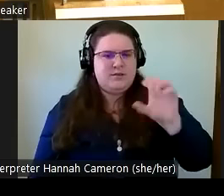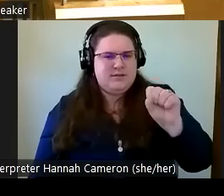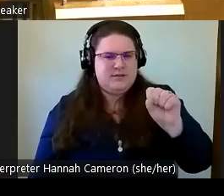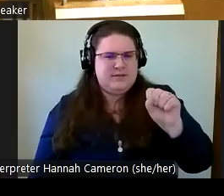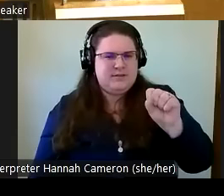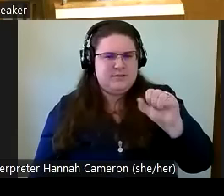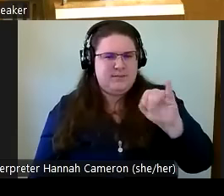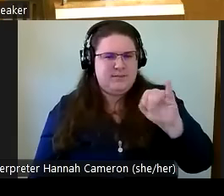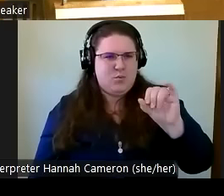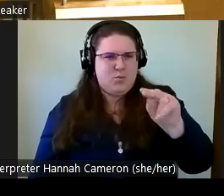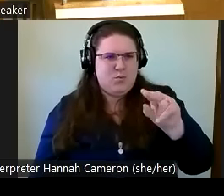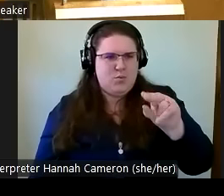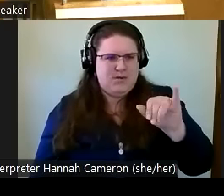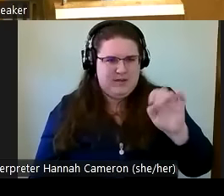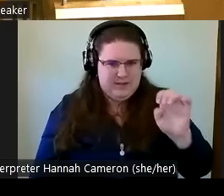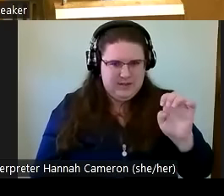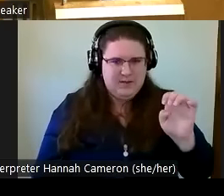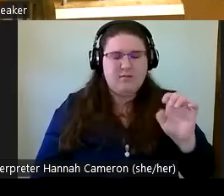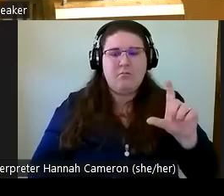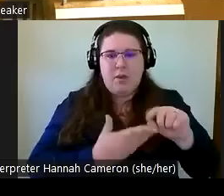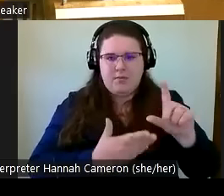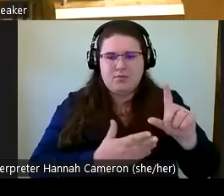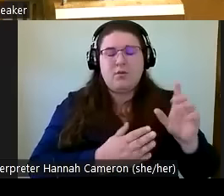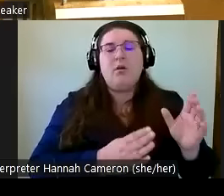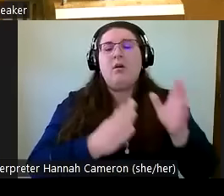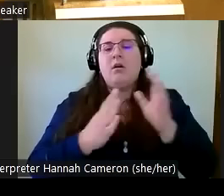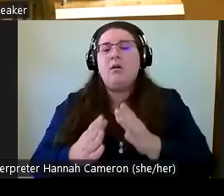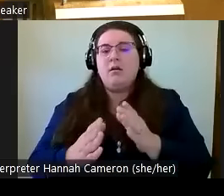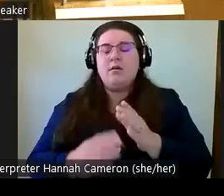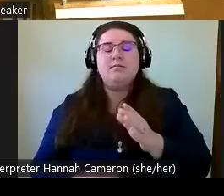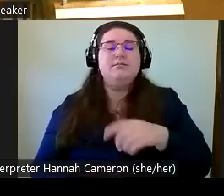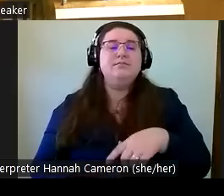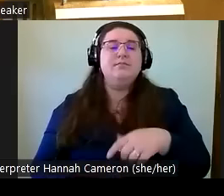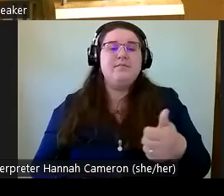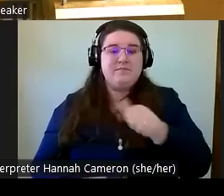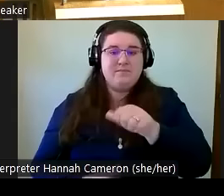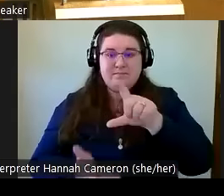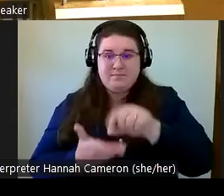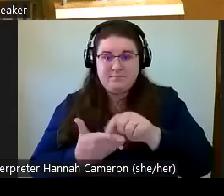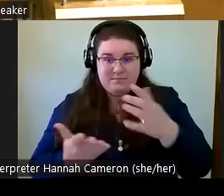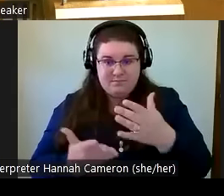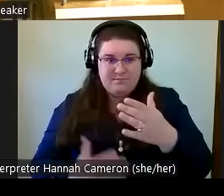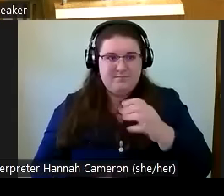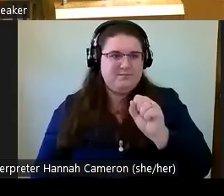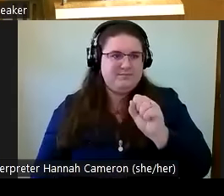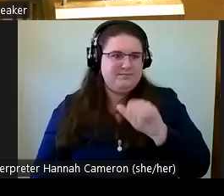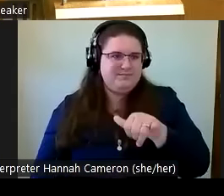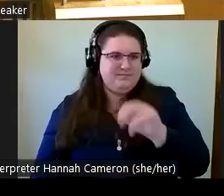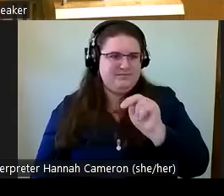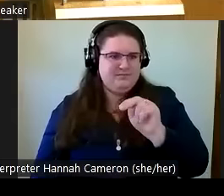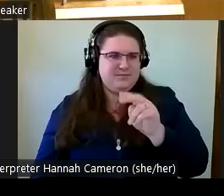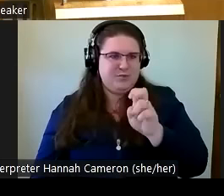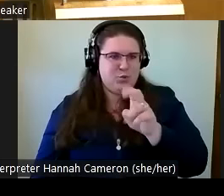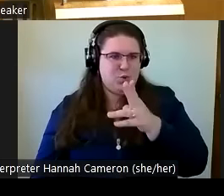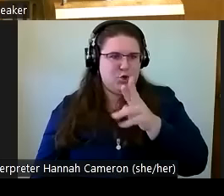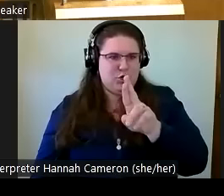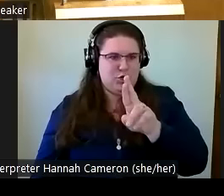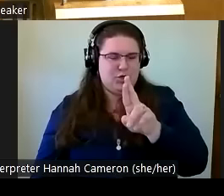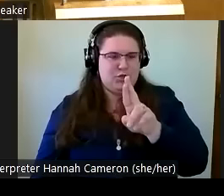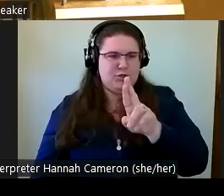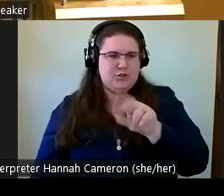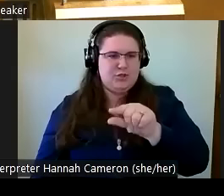Höglinger and others published this synergy model, which is a little bit different. It looks at individuals with